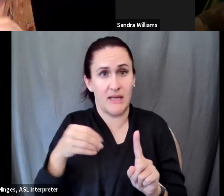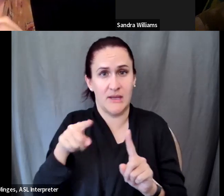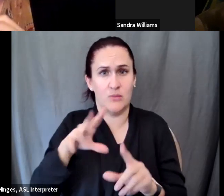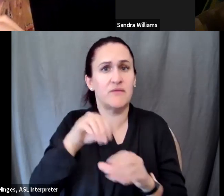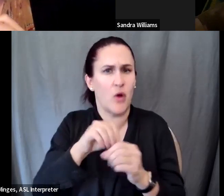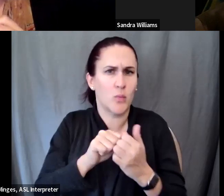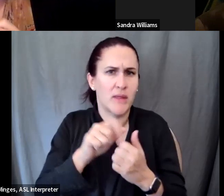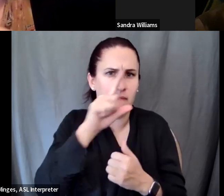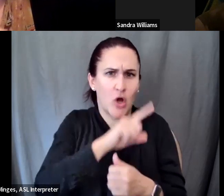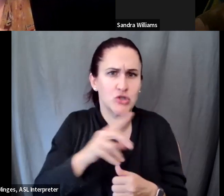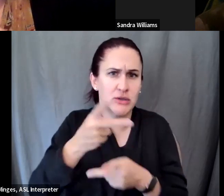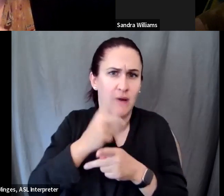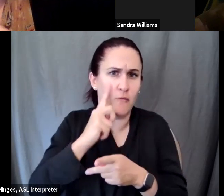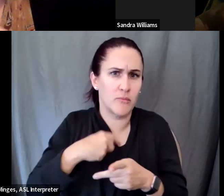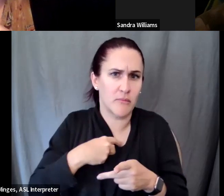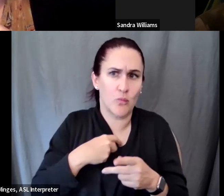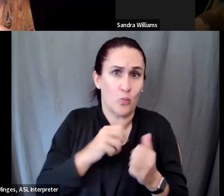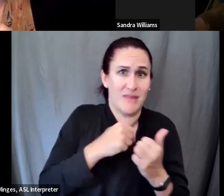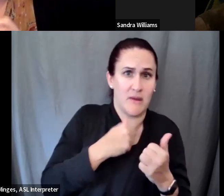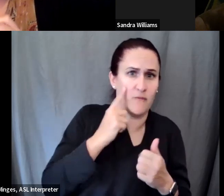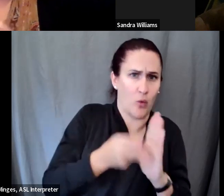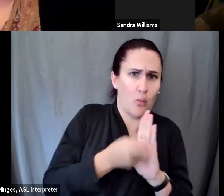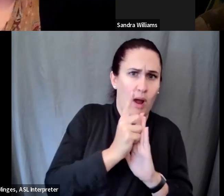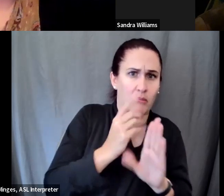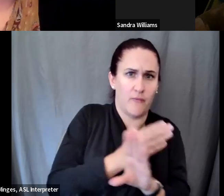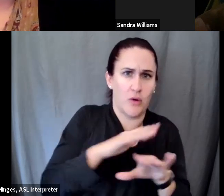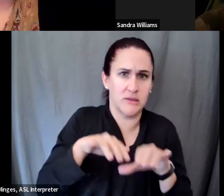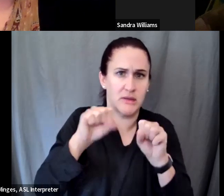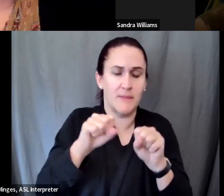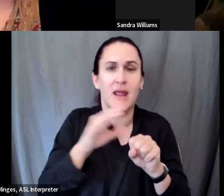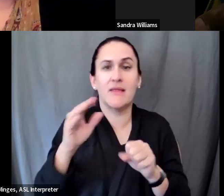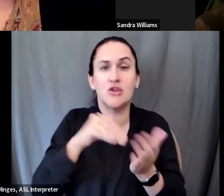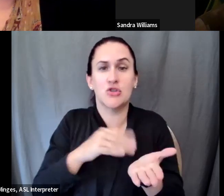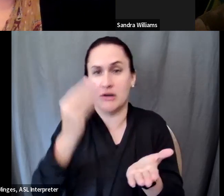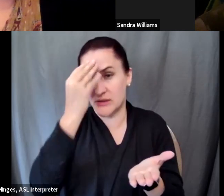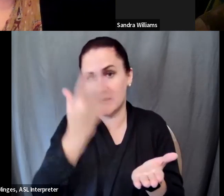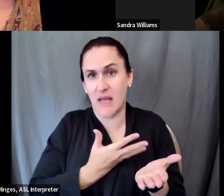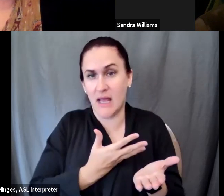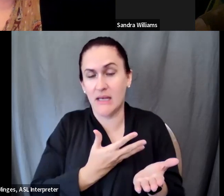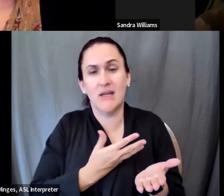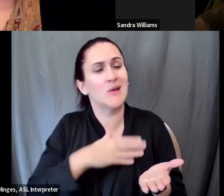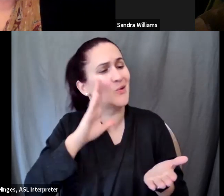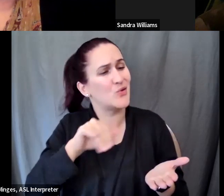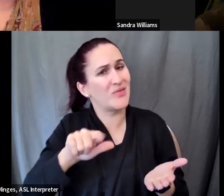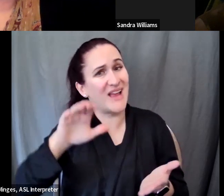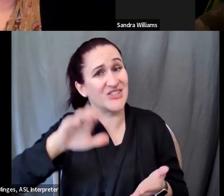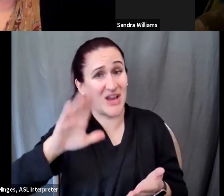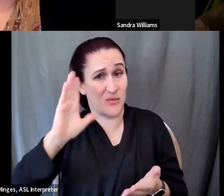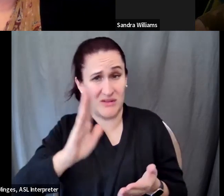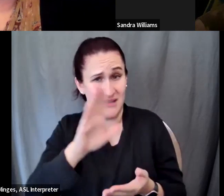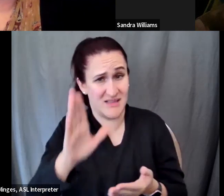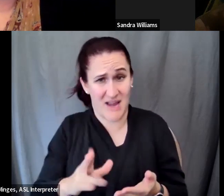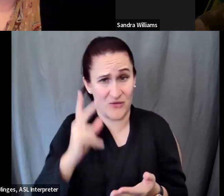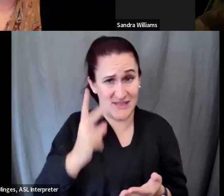care with me for quite a while. And he said, this child is never gonna